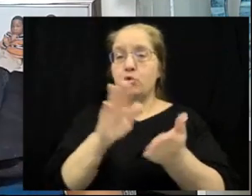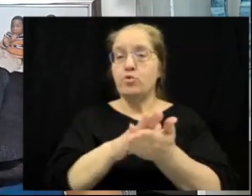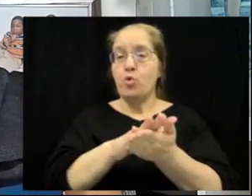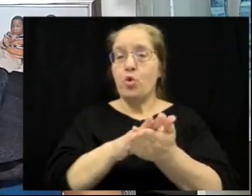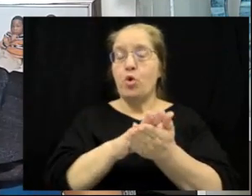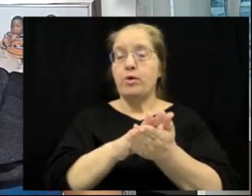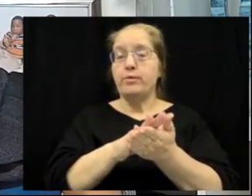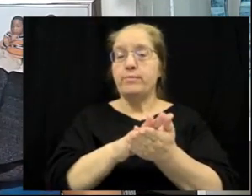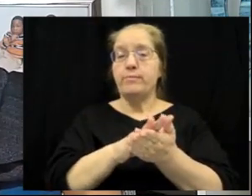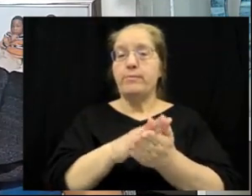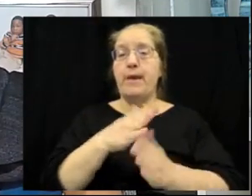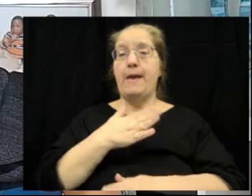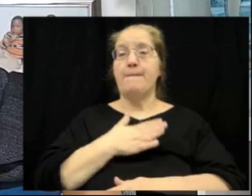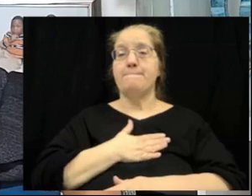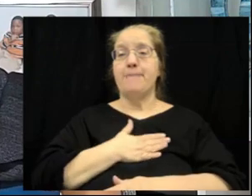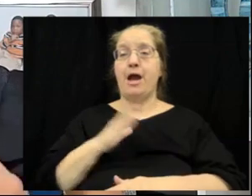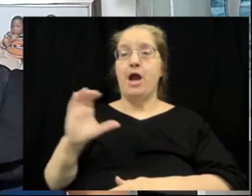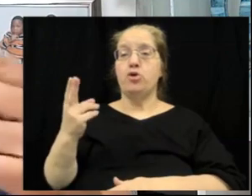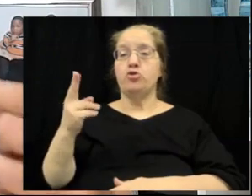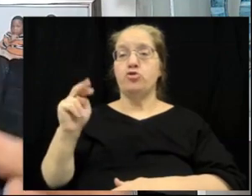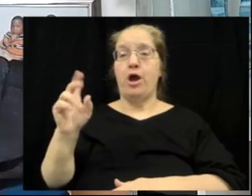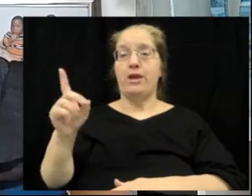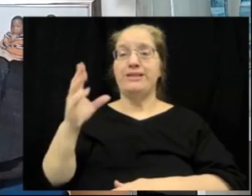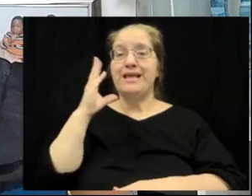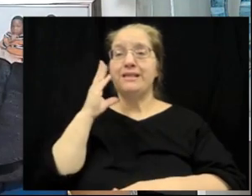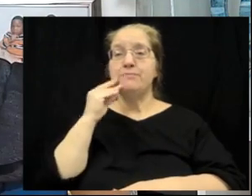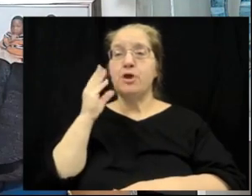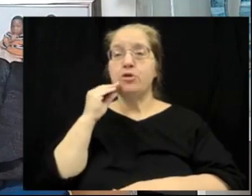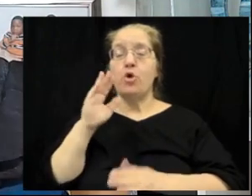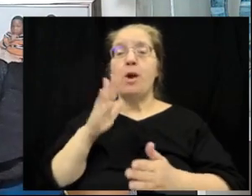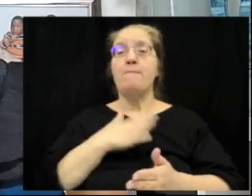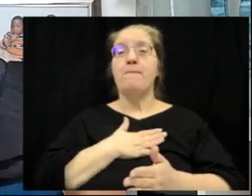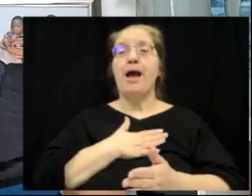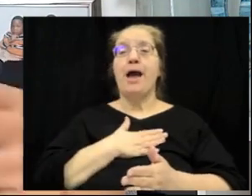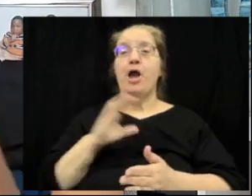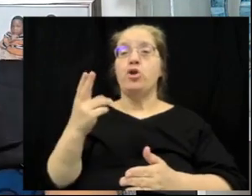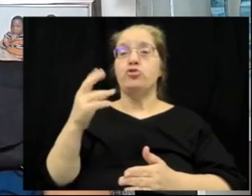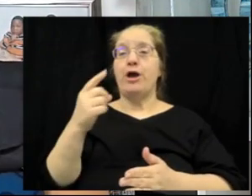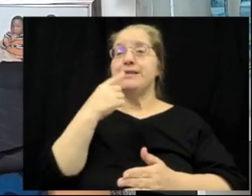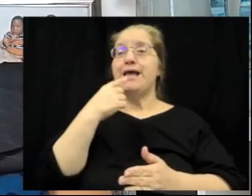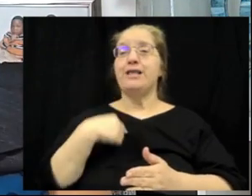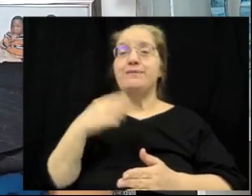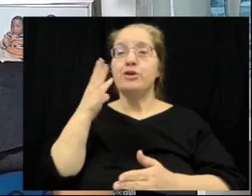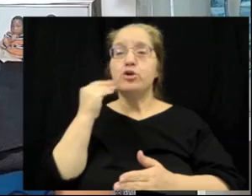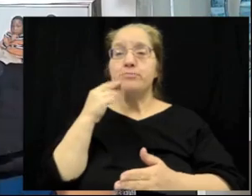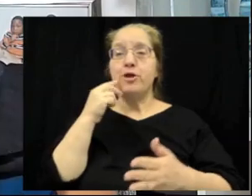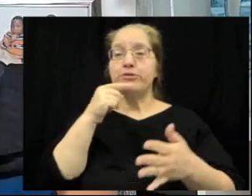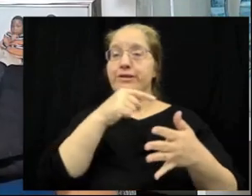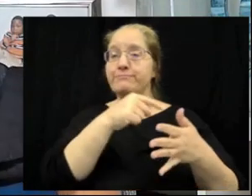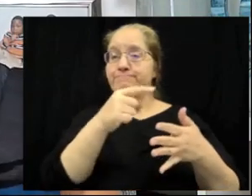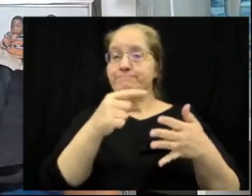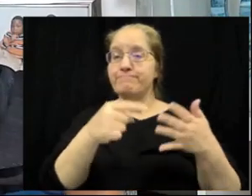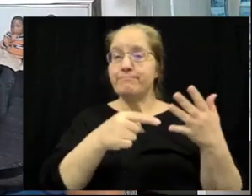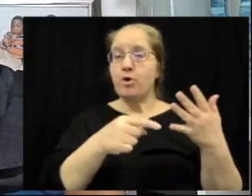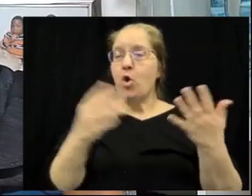saying, my child is experiencing this, or my child tells me they're experiencing this. What are